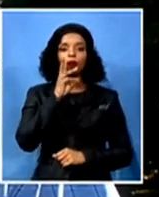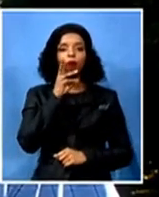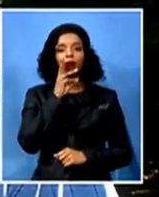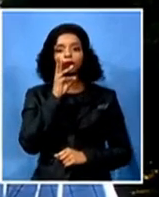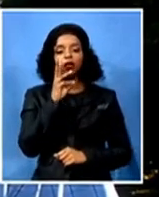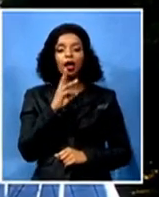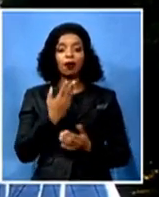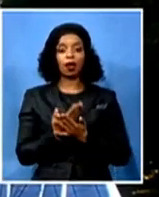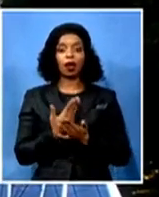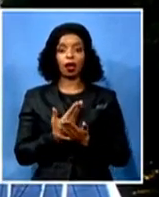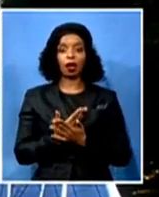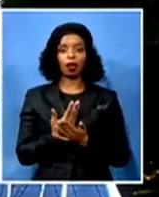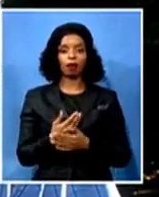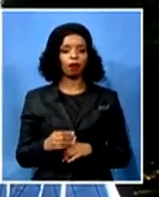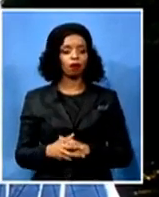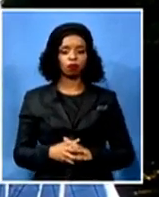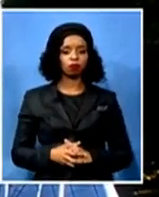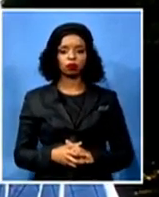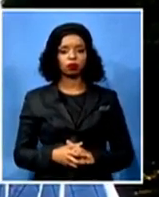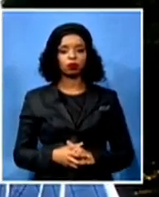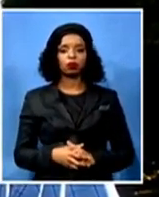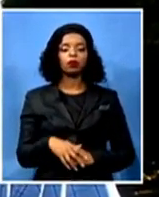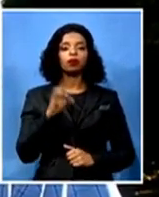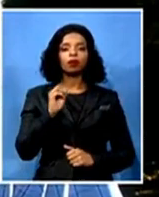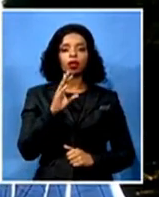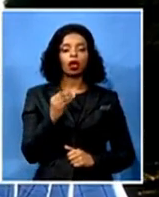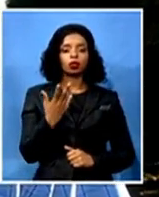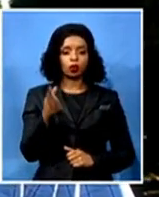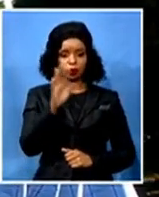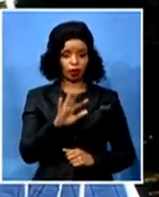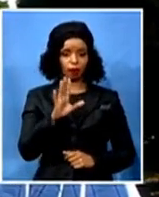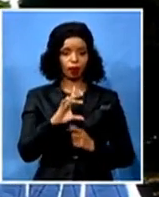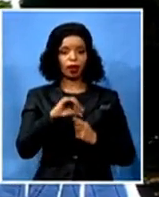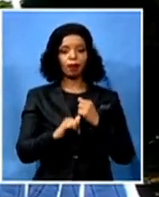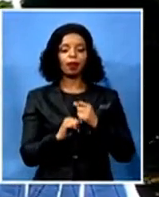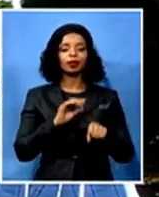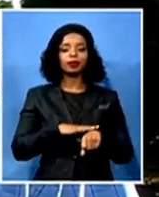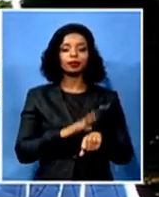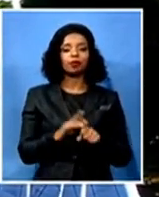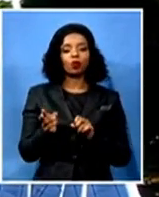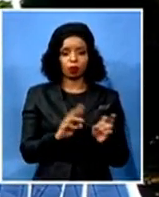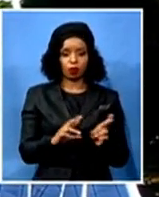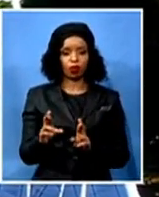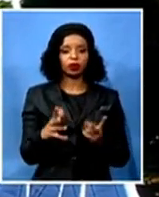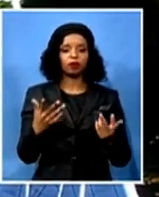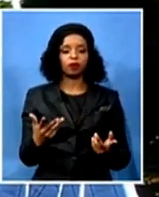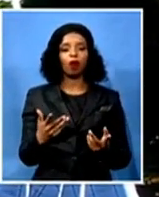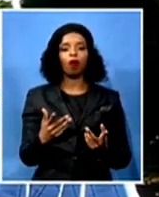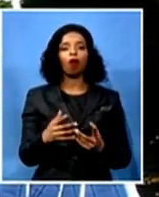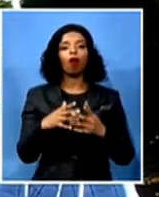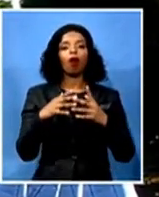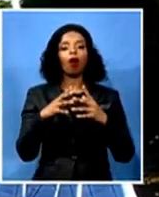In a month's time, we will be ready to set next year's crop, so we make sure that we use